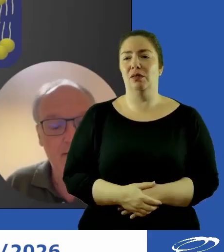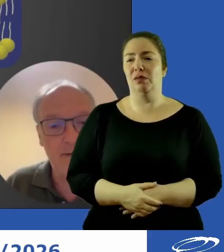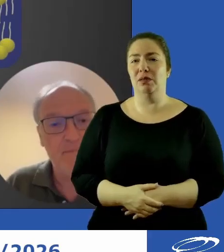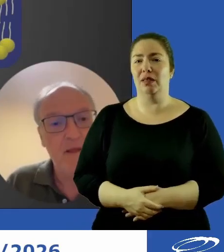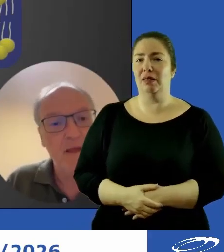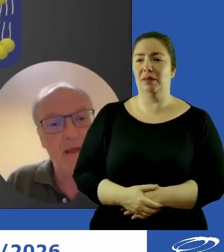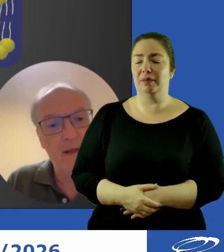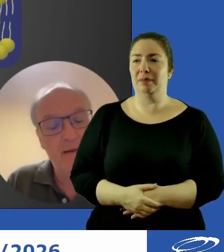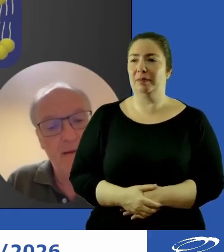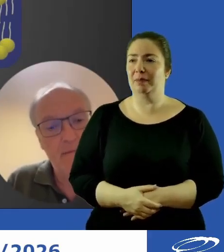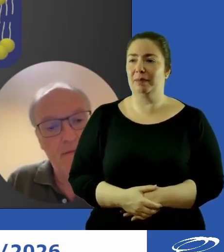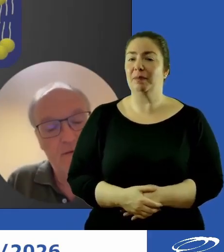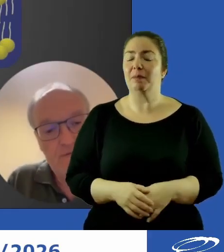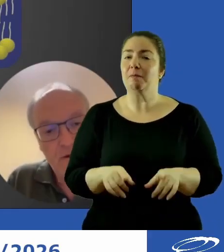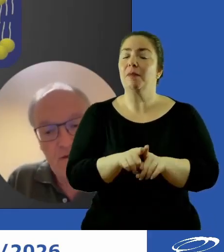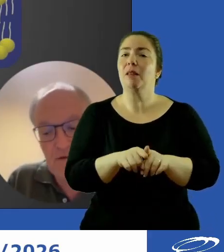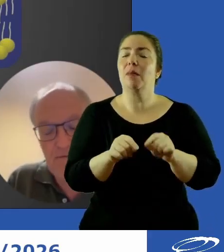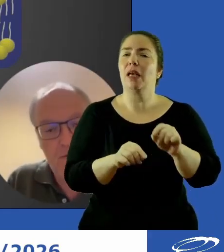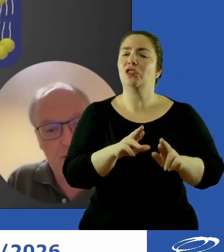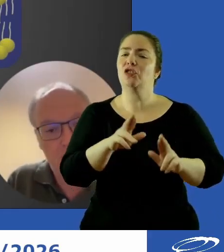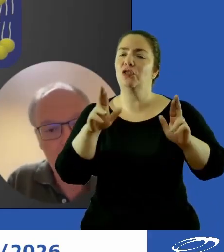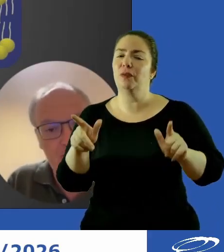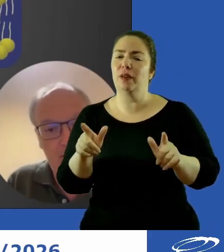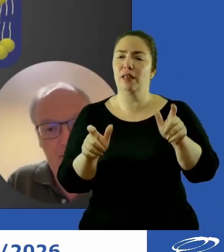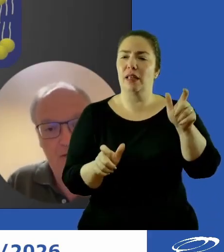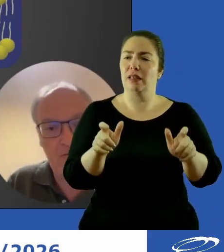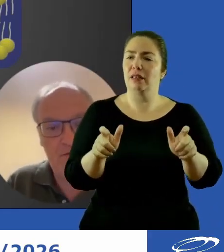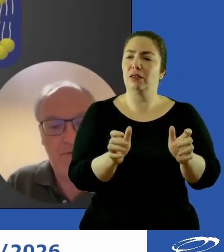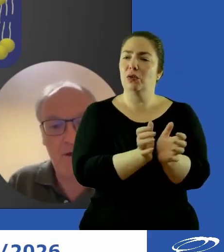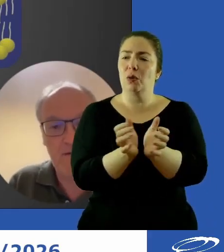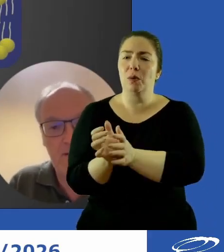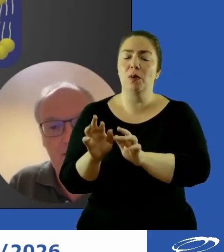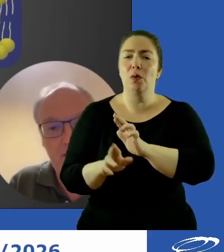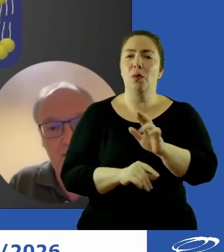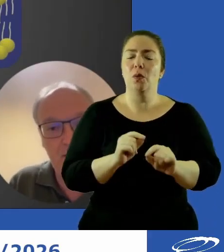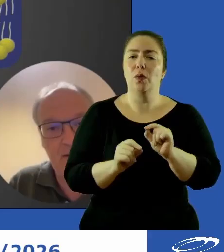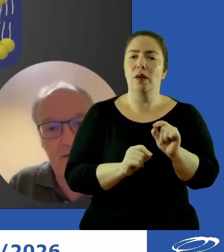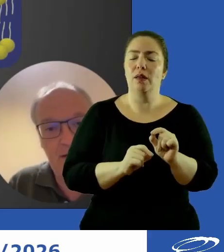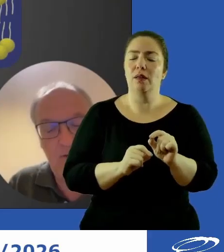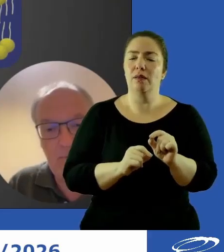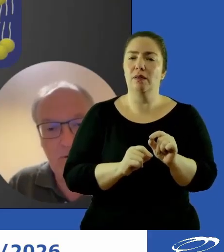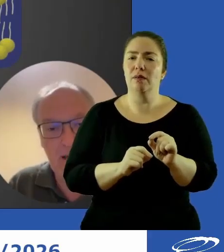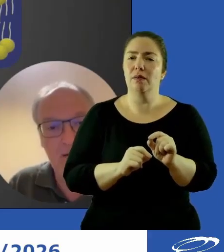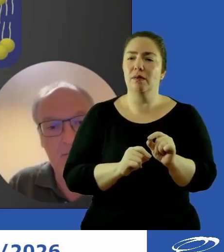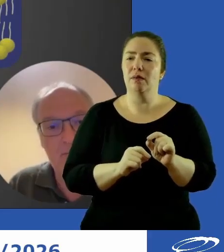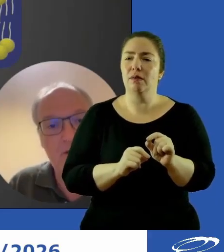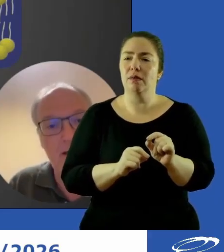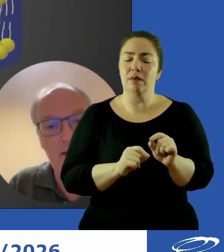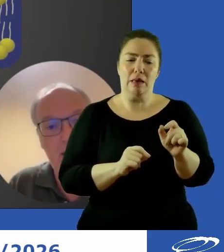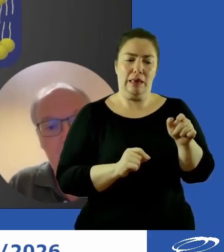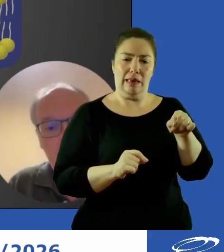vancomycin. And the difference of oritabensin, as I mentioned before, is that this new